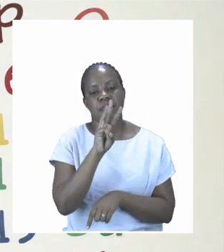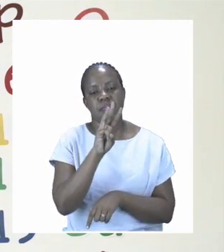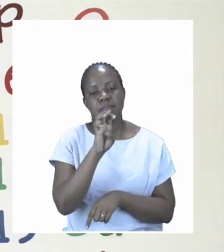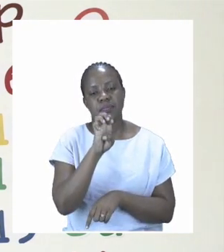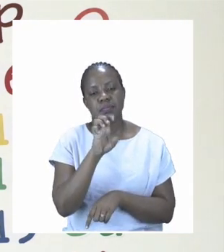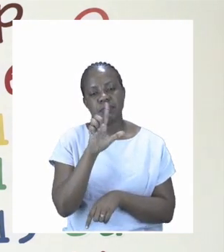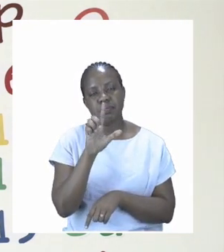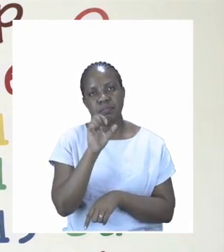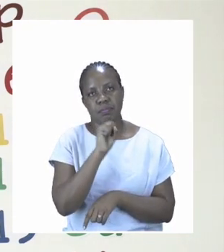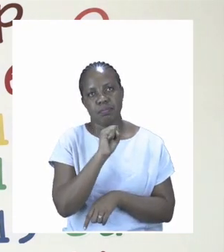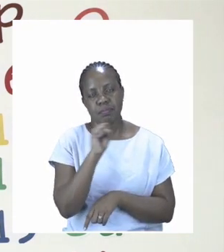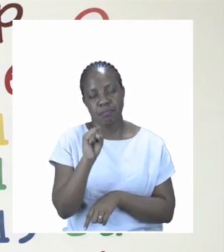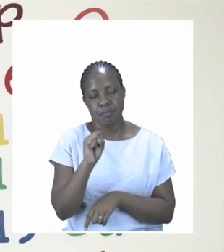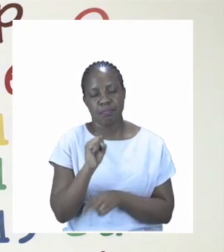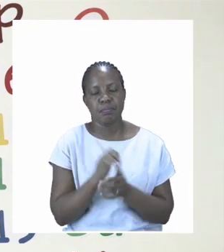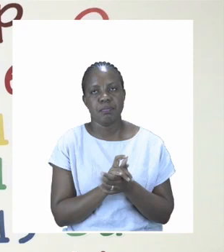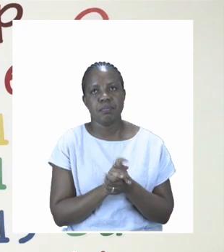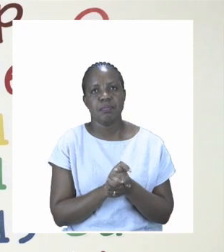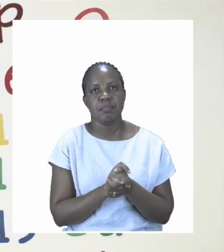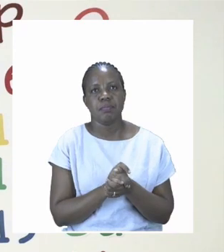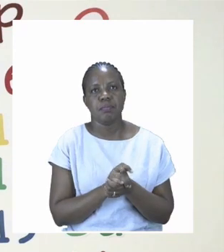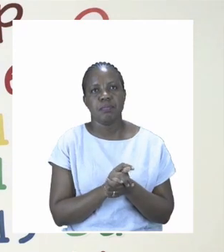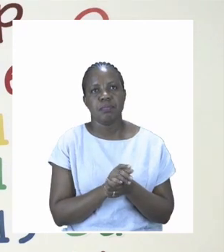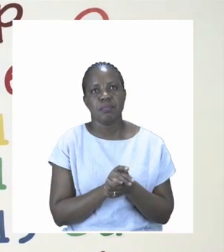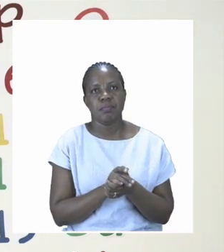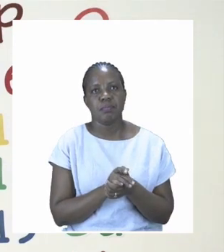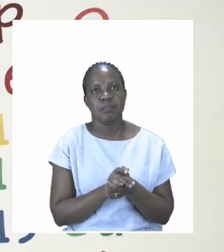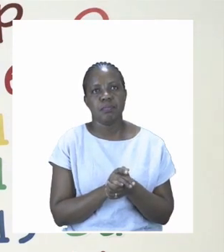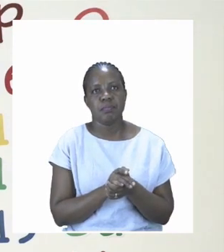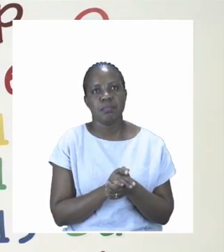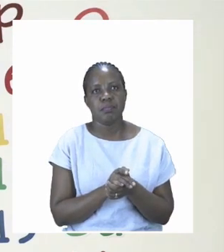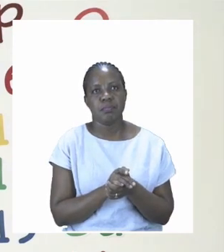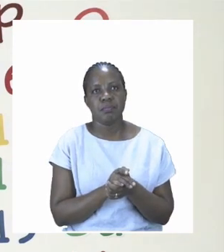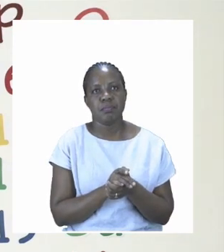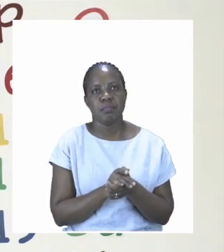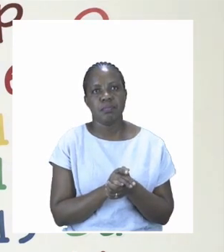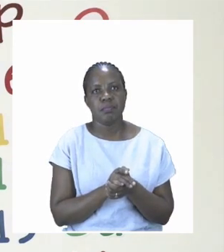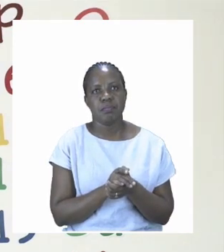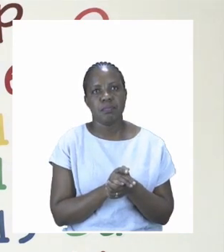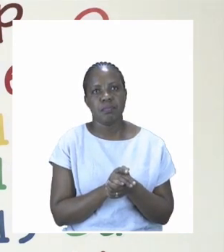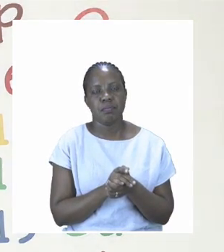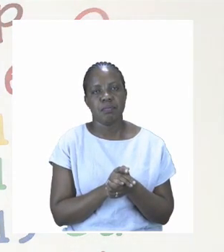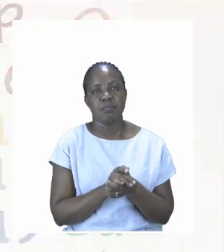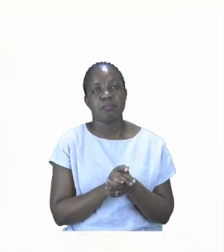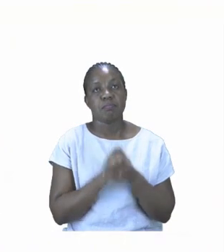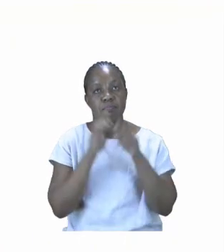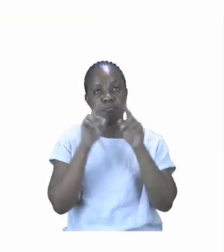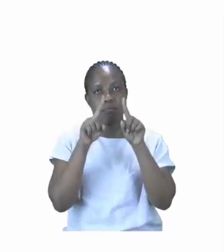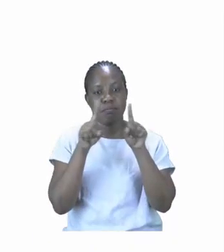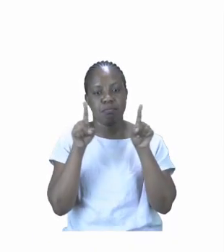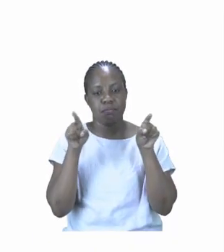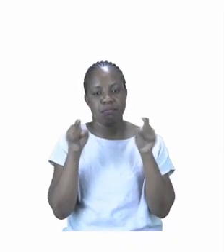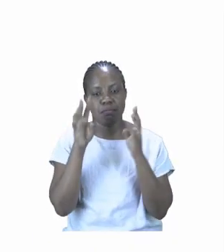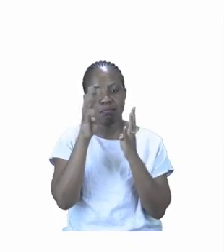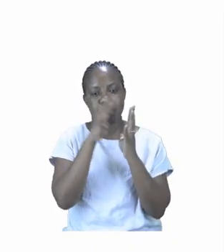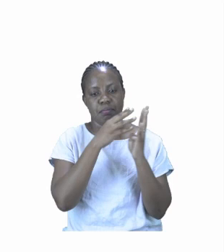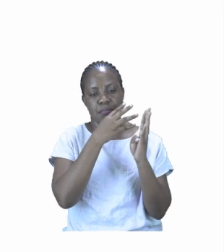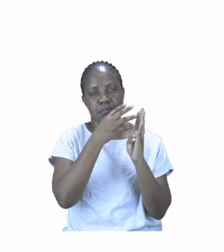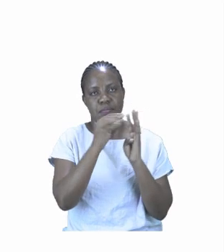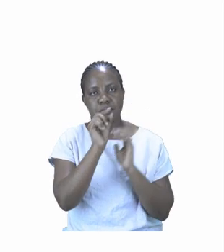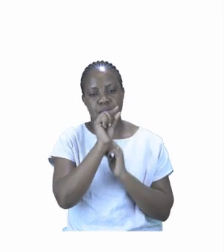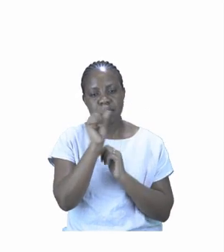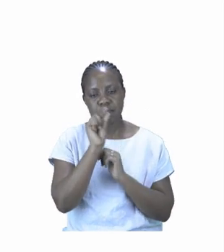can see that we have some words in the table. The words that are